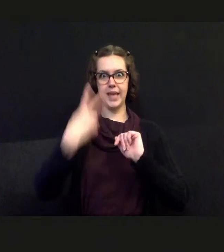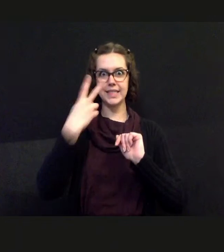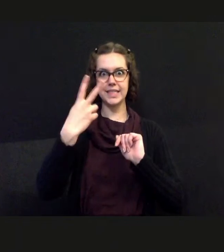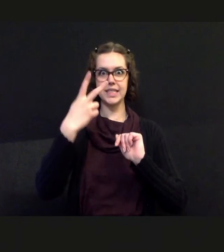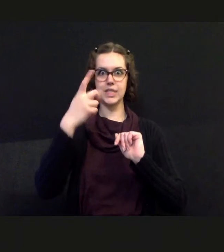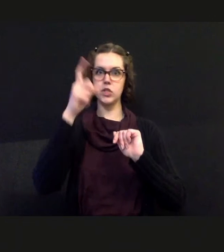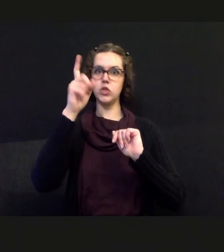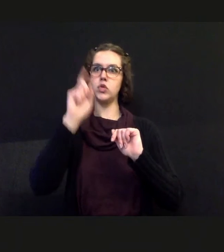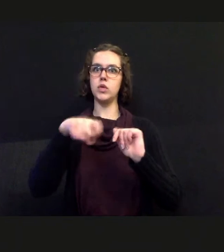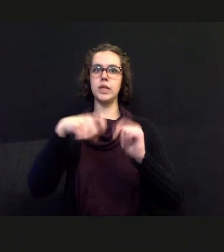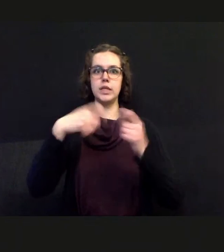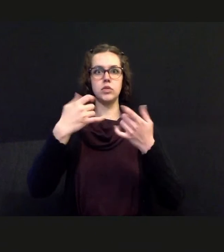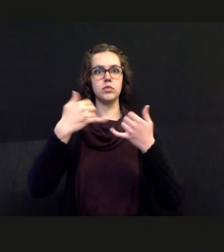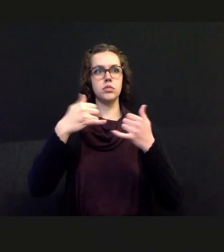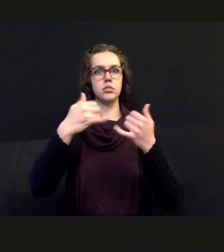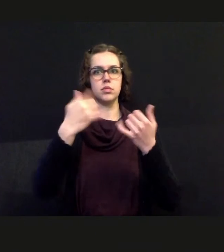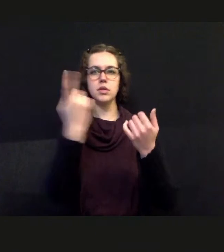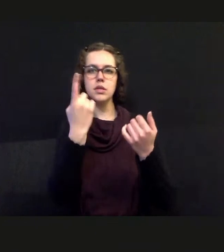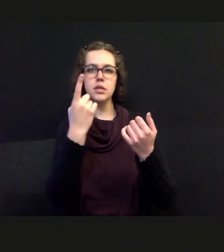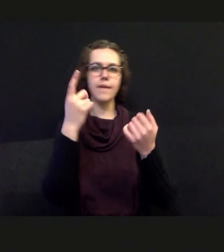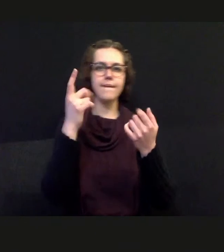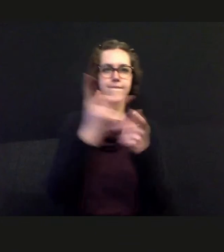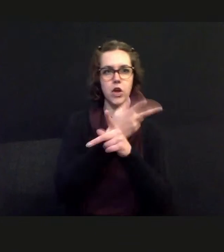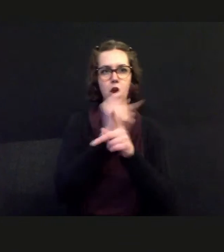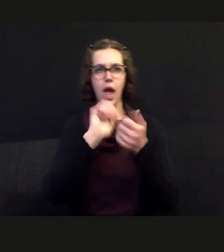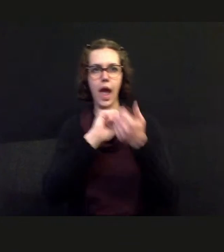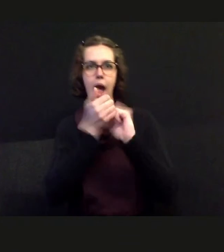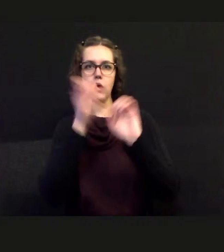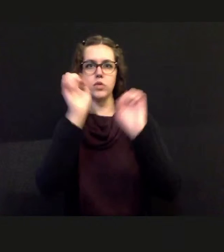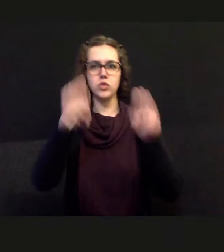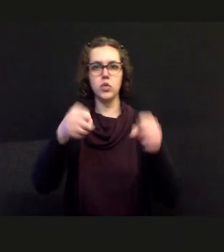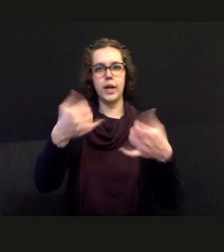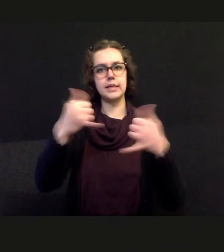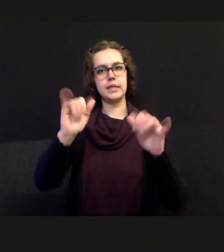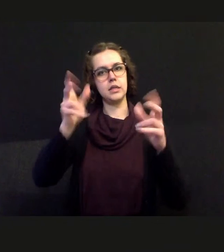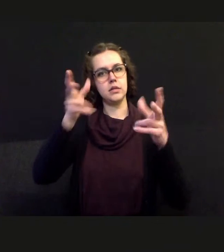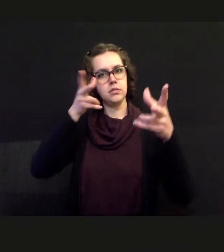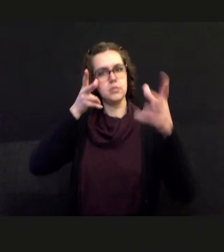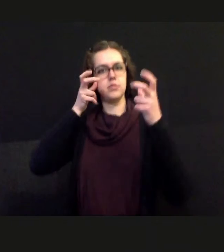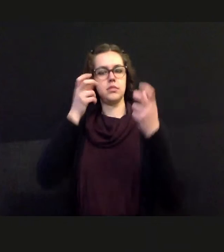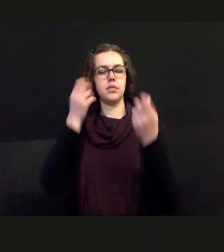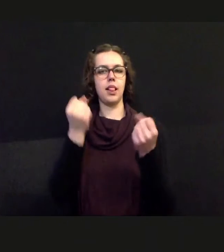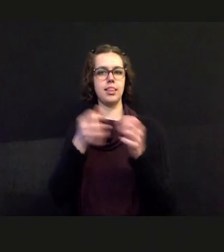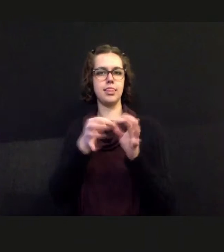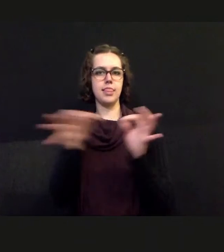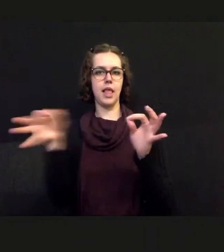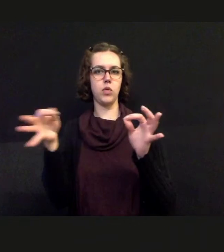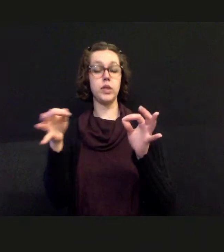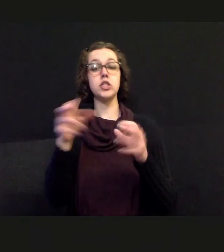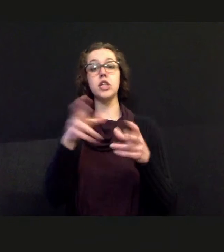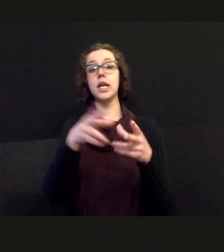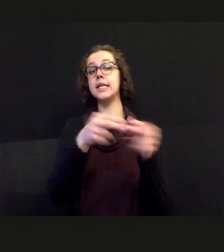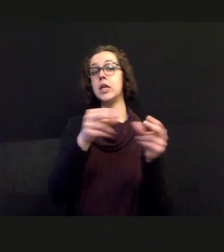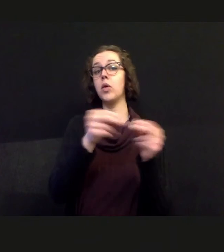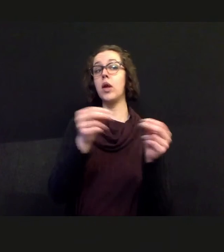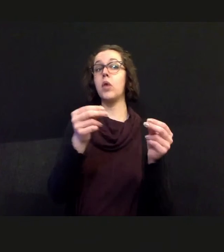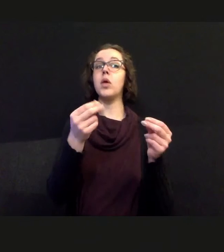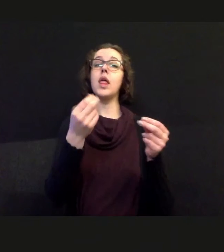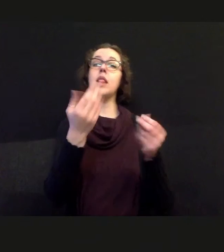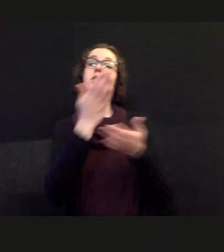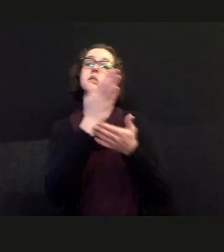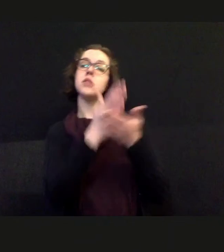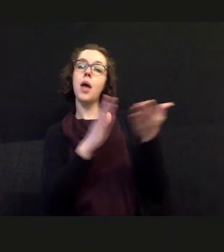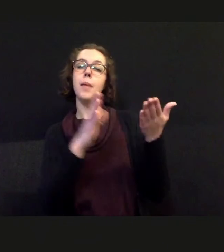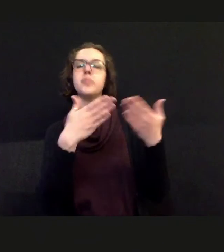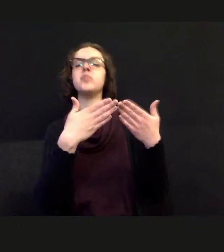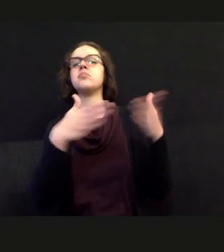for that transmission. And in Nicaragua, there is some general disability awareness And blindness often ended